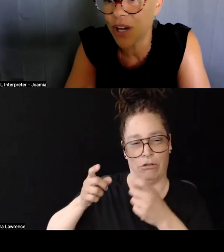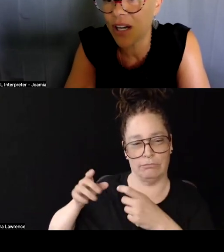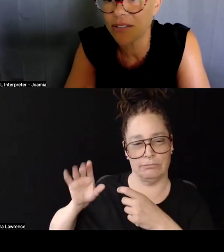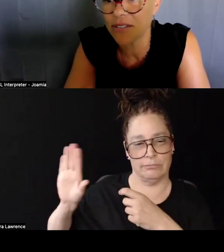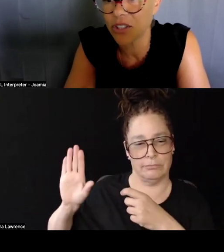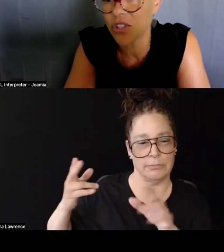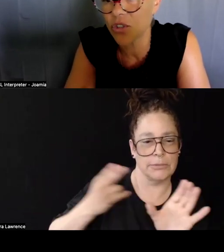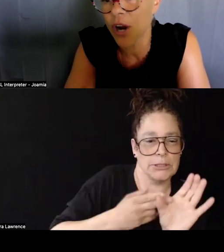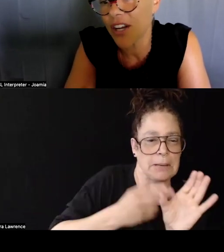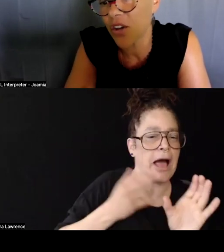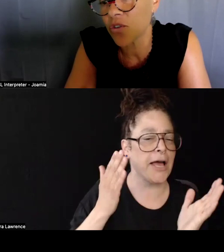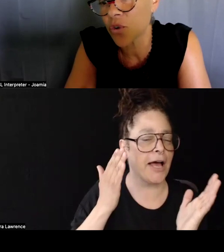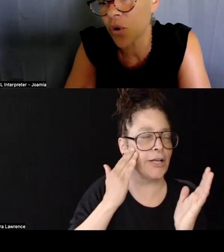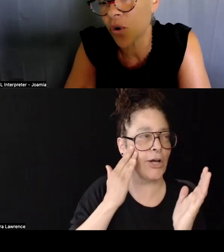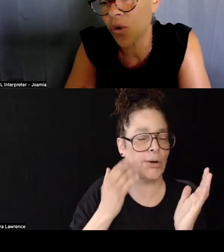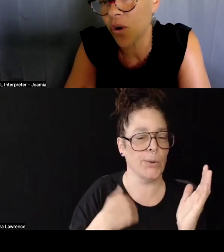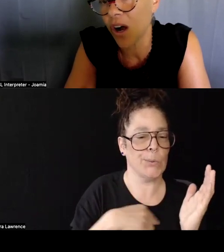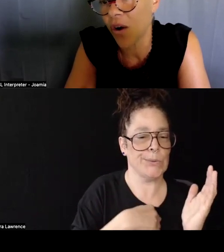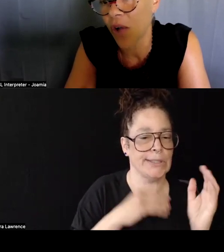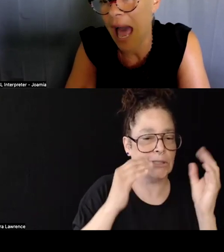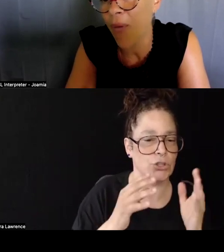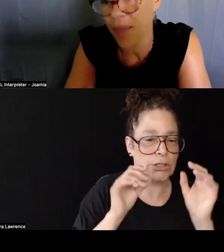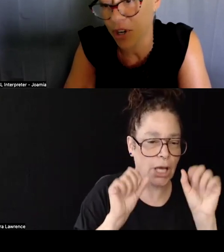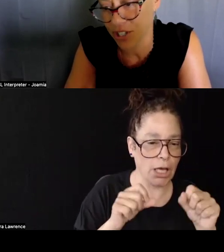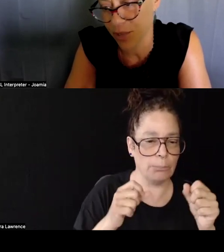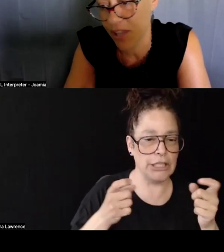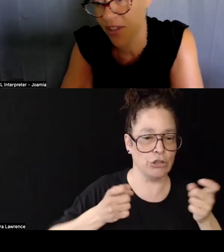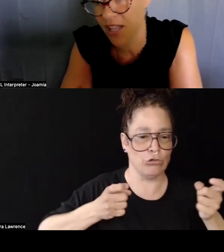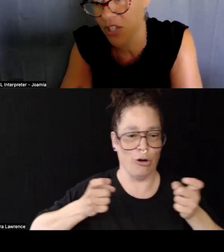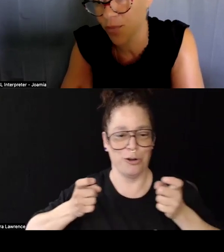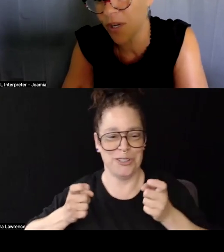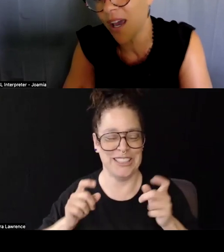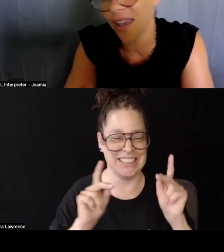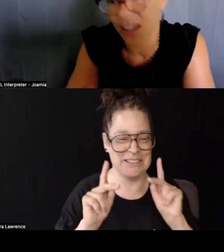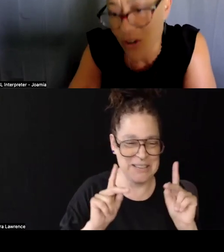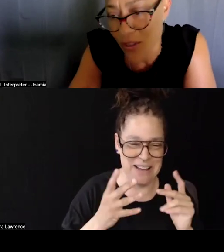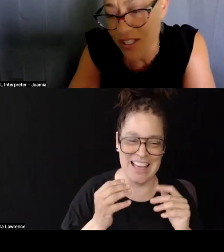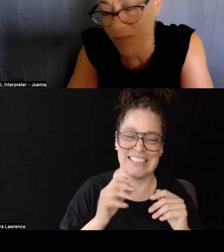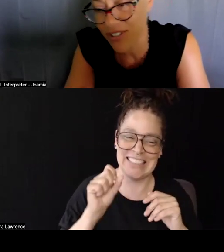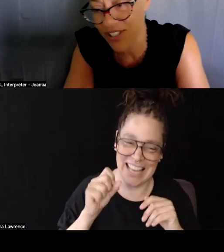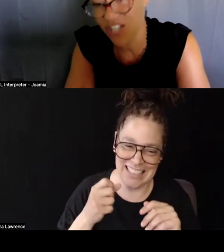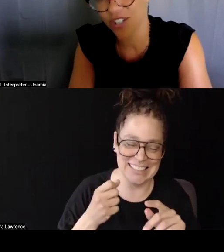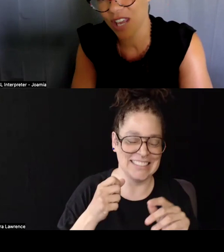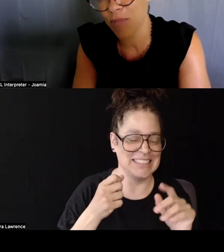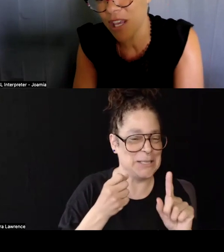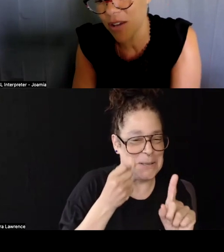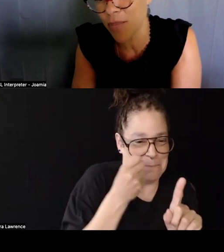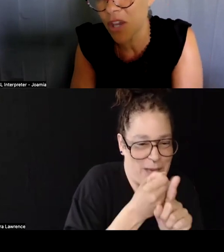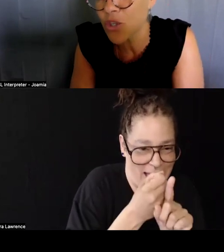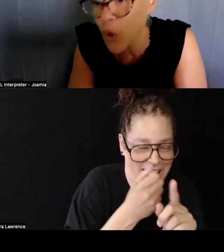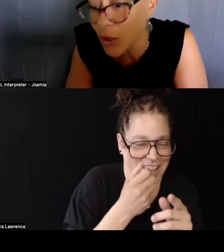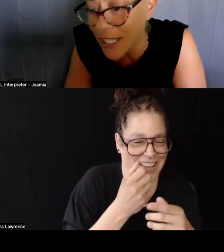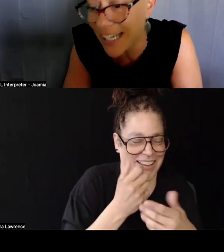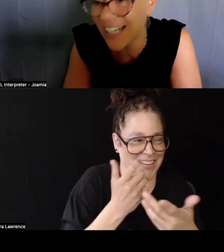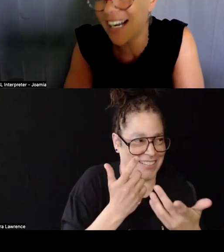Do not try to control how they participate in the classroom. I know that some of us teachers can be a